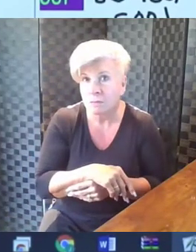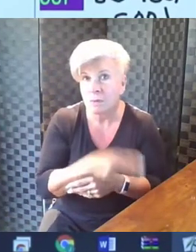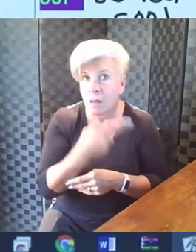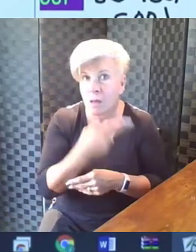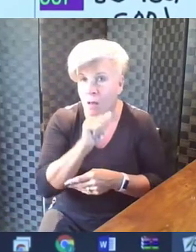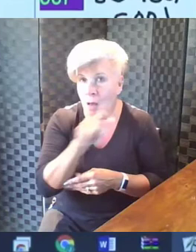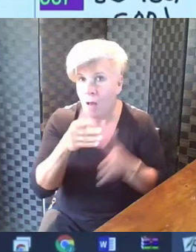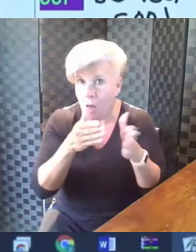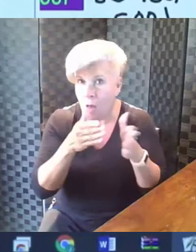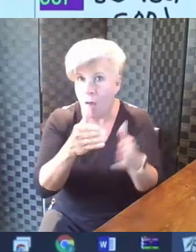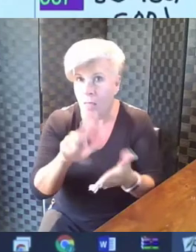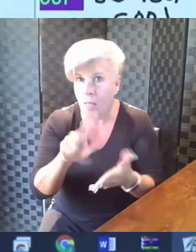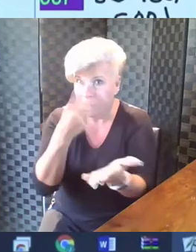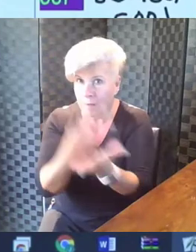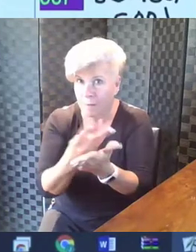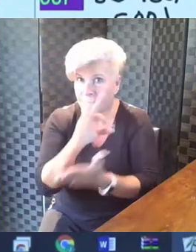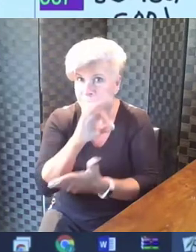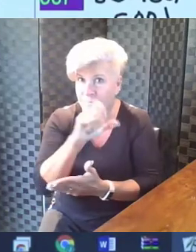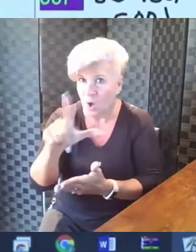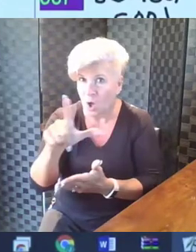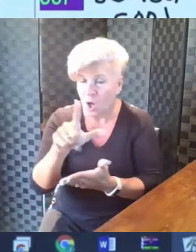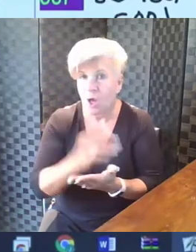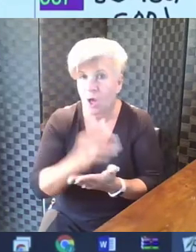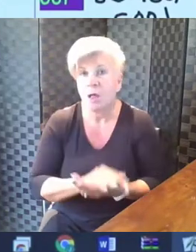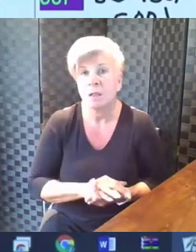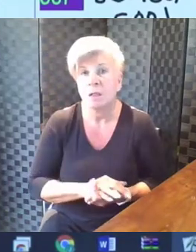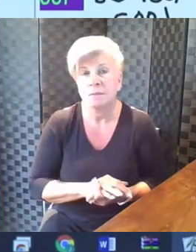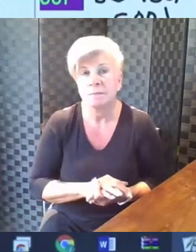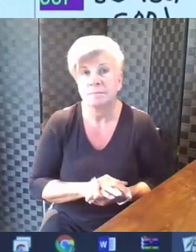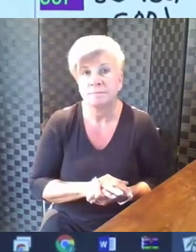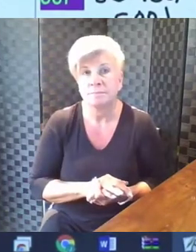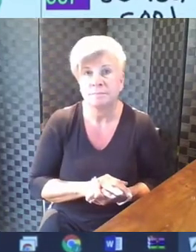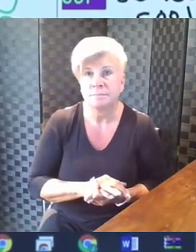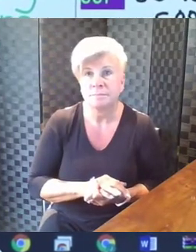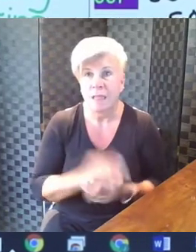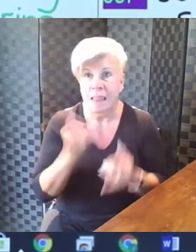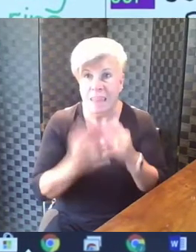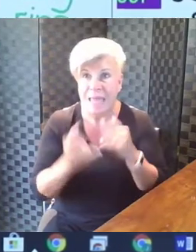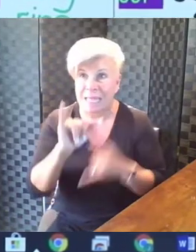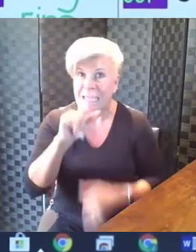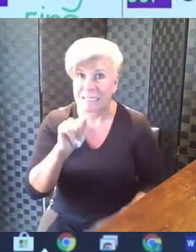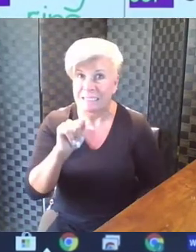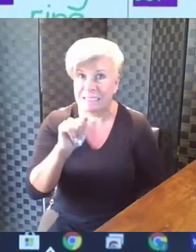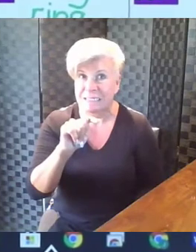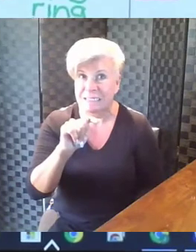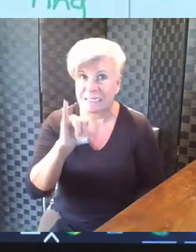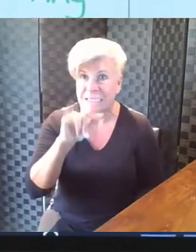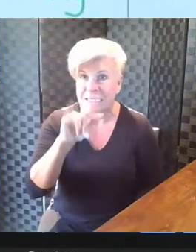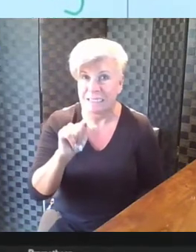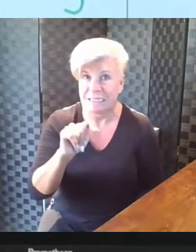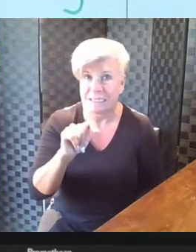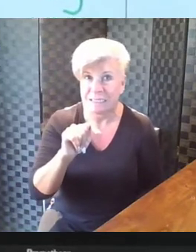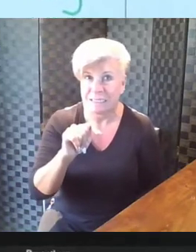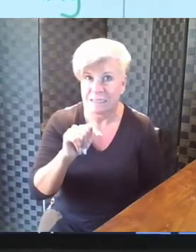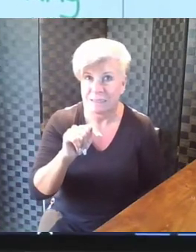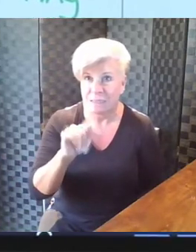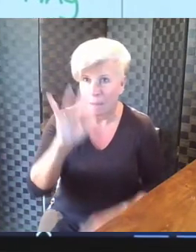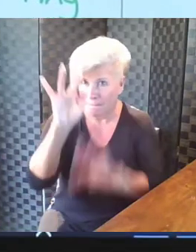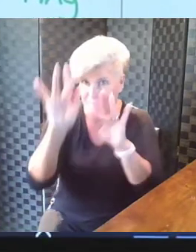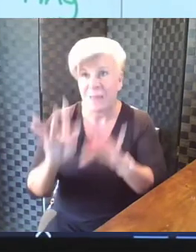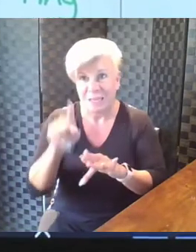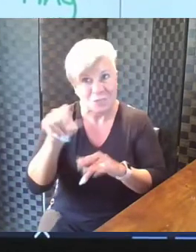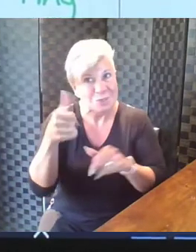You can keep going though. What about all? A-L-L. Haul and fall are the 2 I'm going to